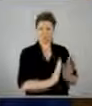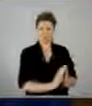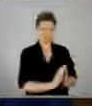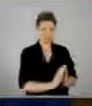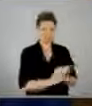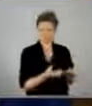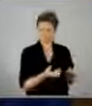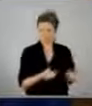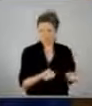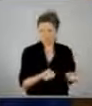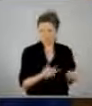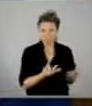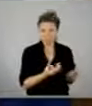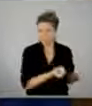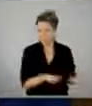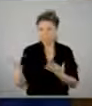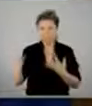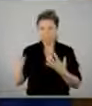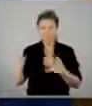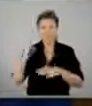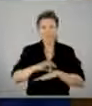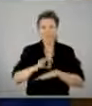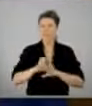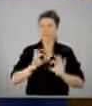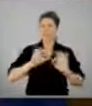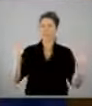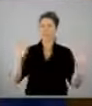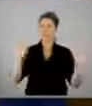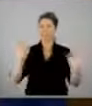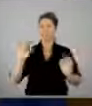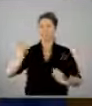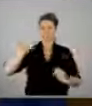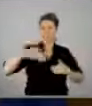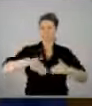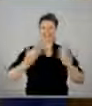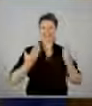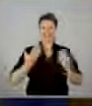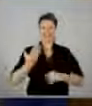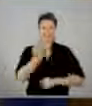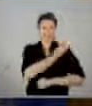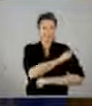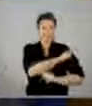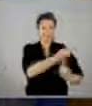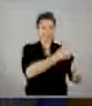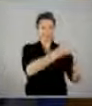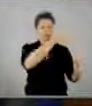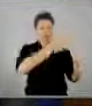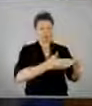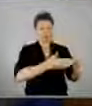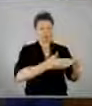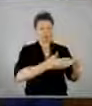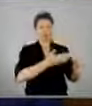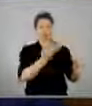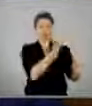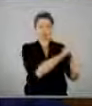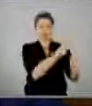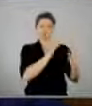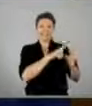cases and no hospitalisations more than 14 days after the second dose. Now, the world will obviously continue to